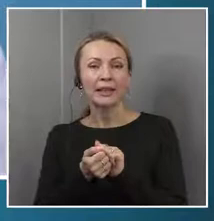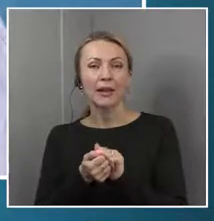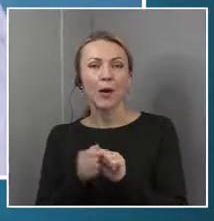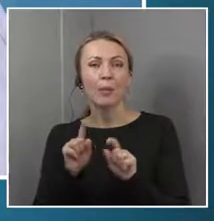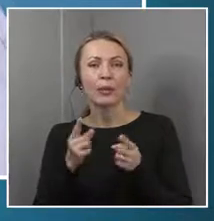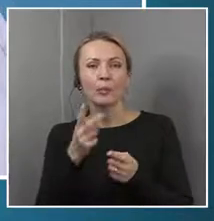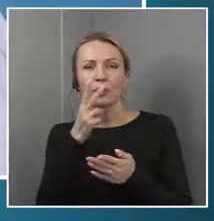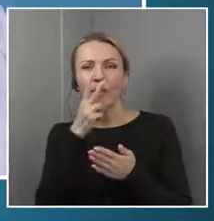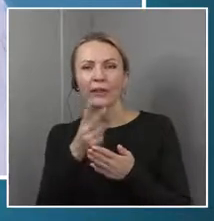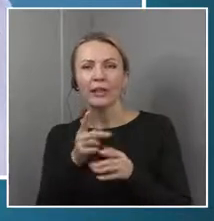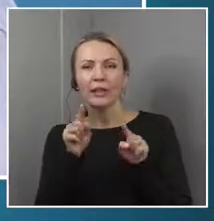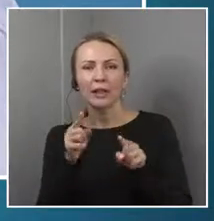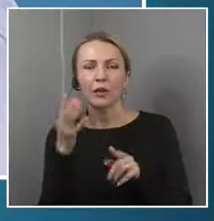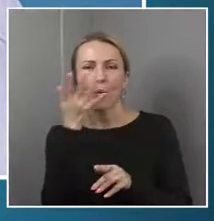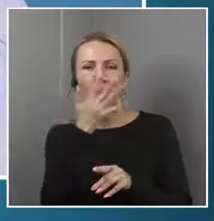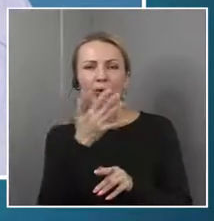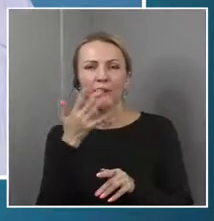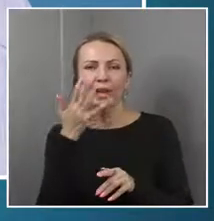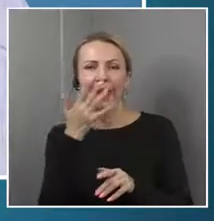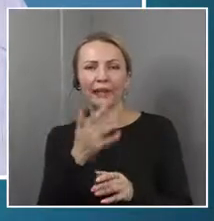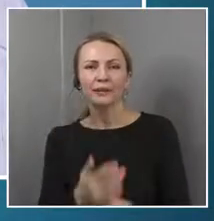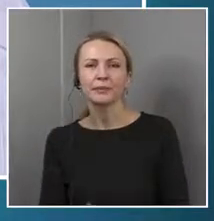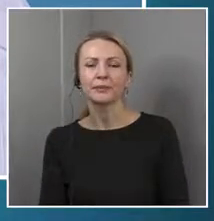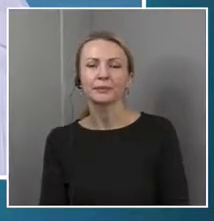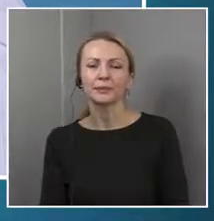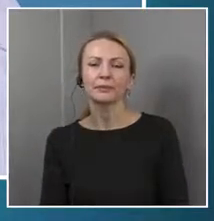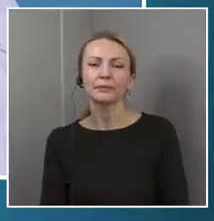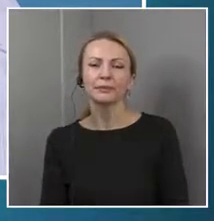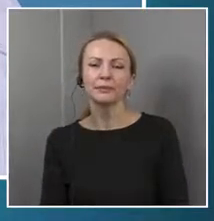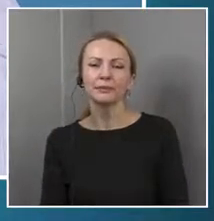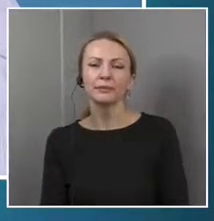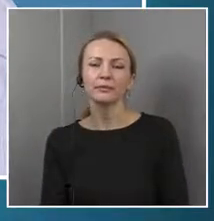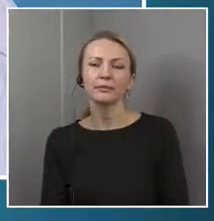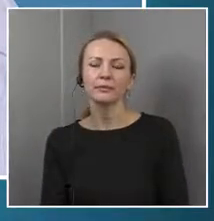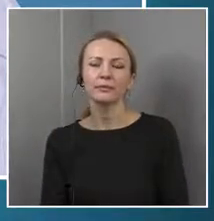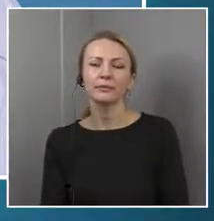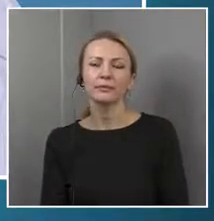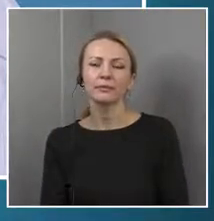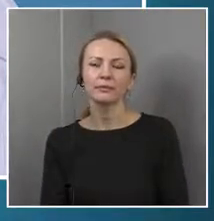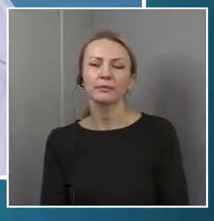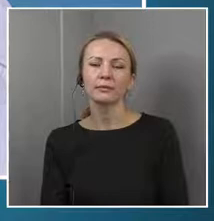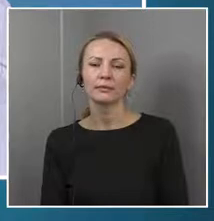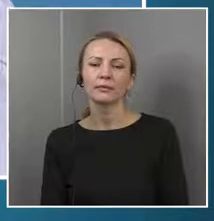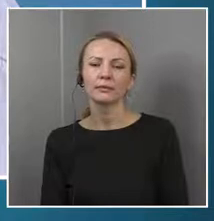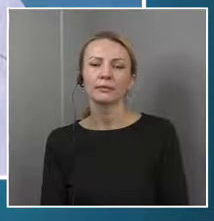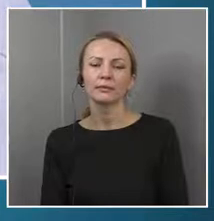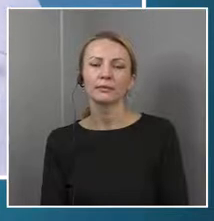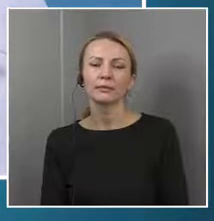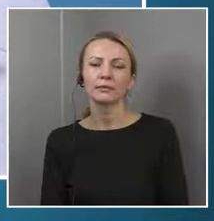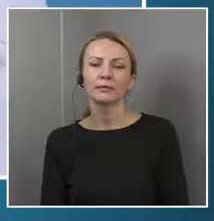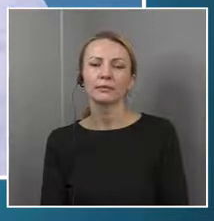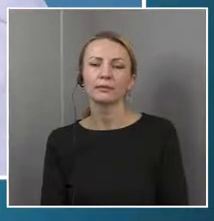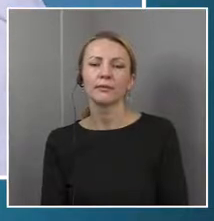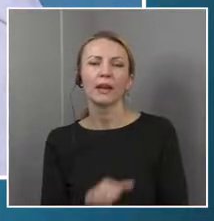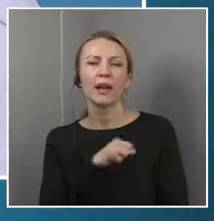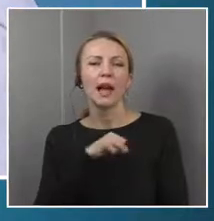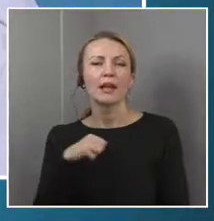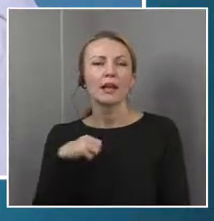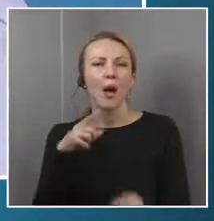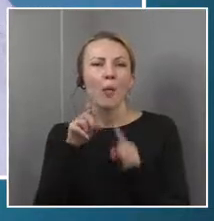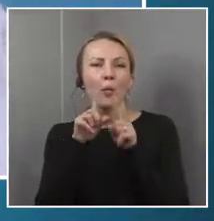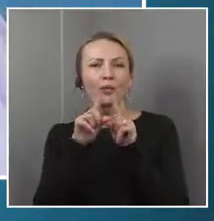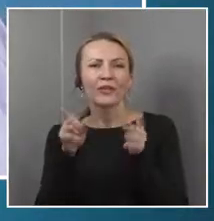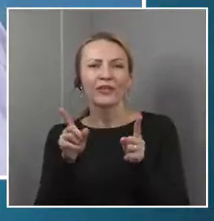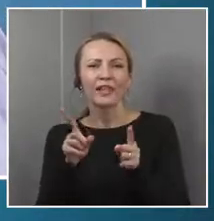museum. And this is the most a most attractive quality of a human who like